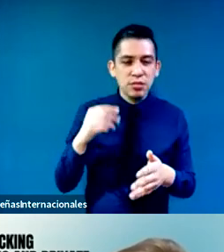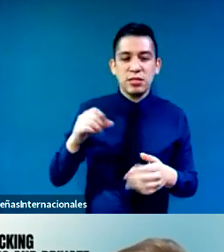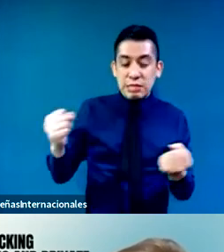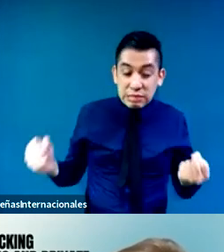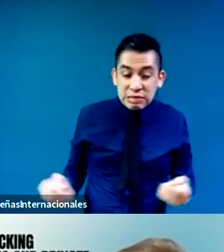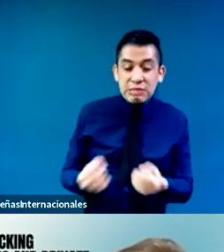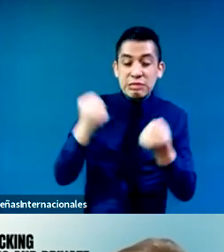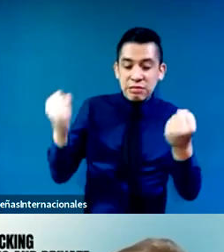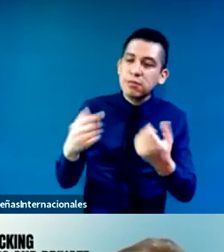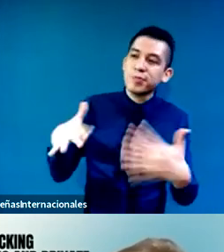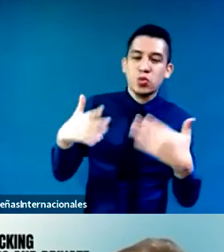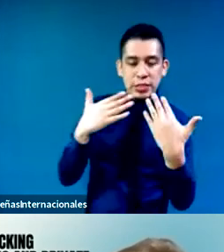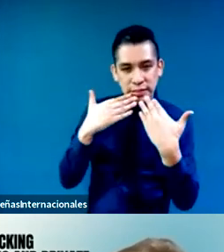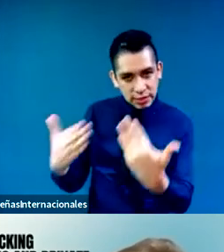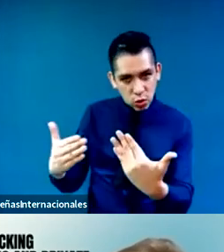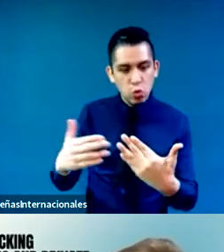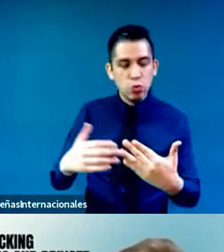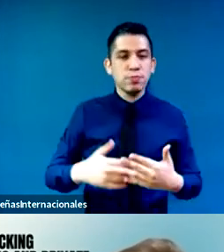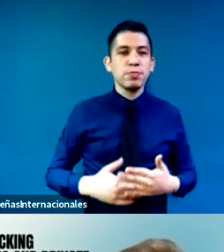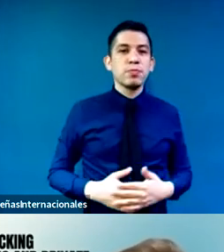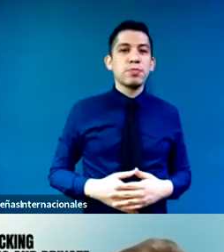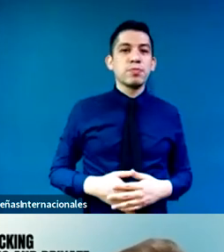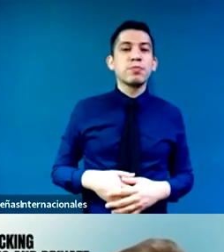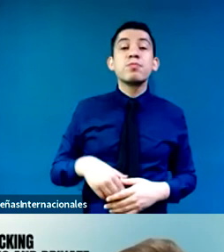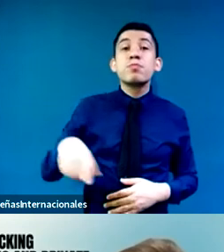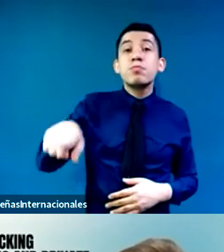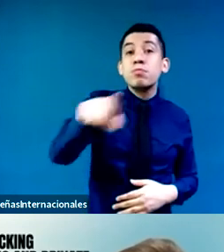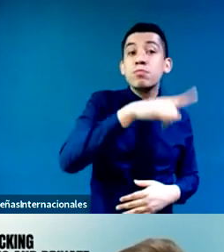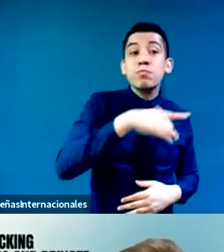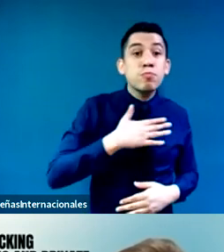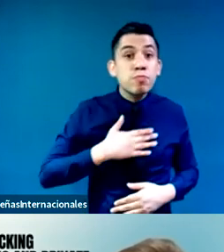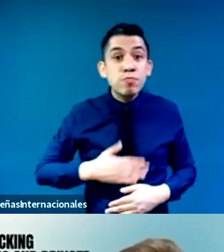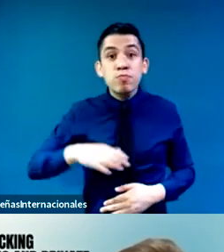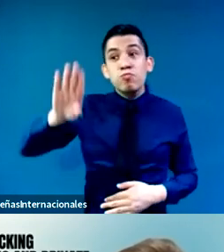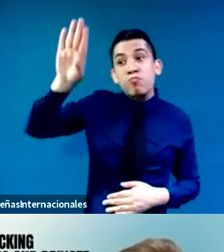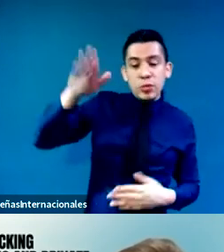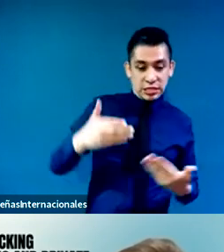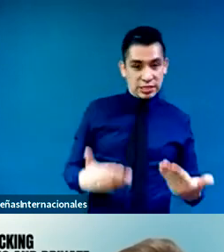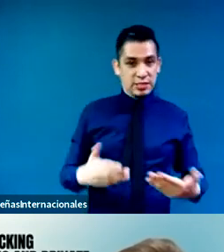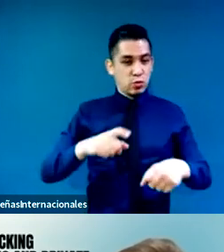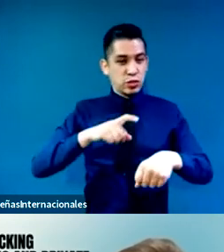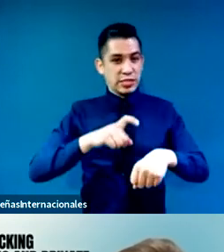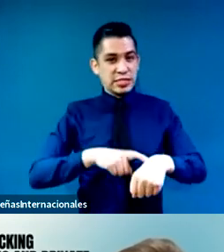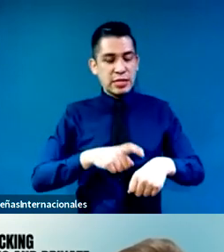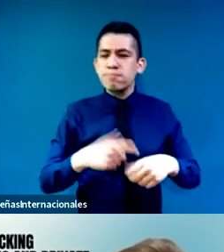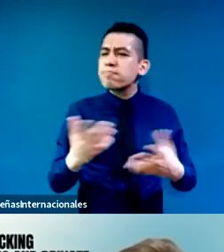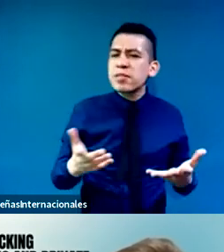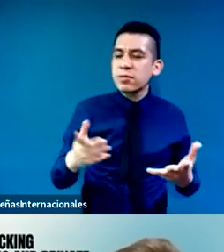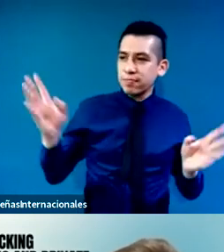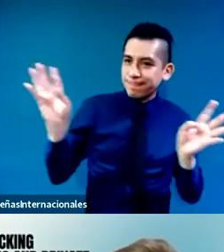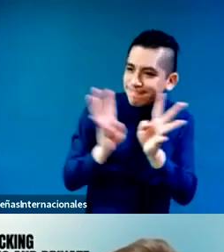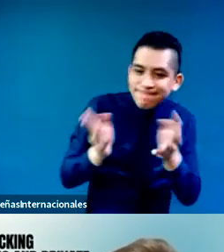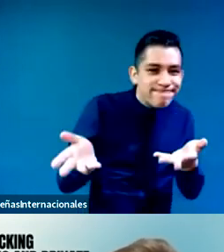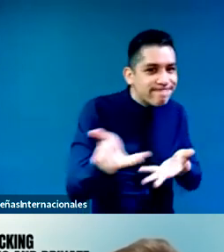we're now entering a new segment of our panel discussion today, and we'll delve deeper into commitment making for the